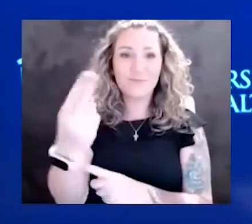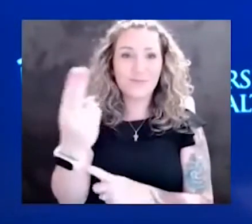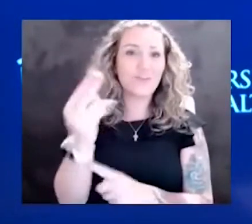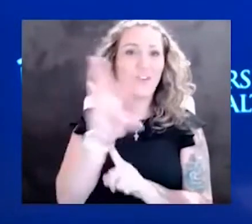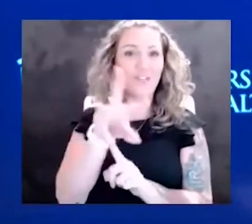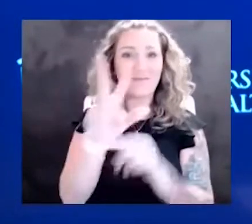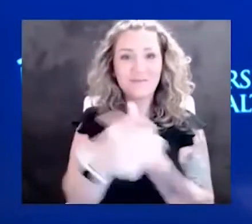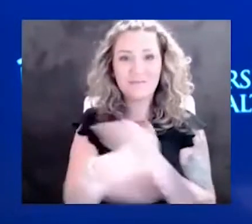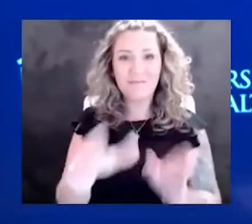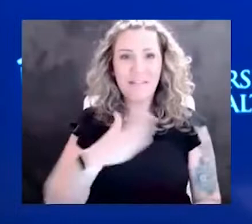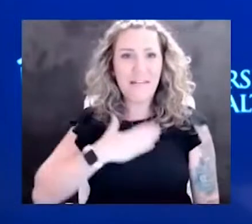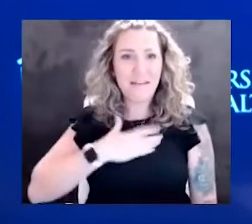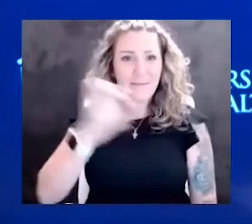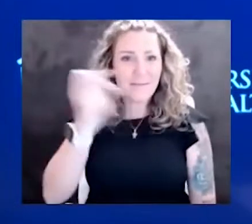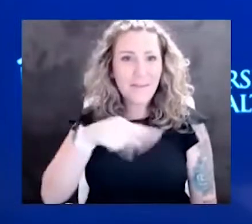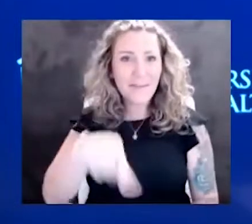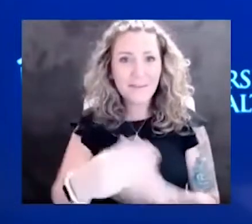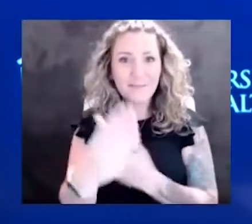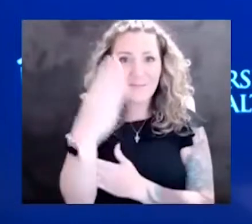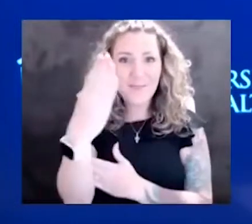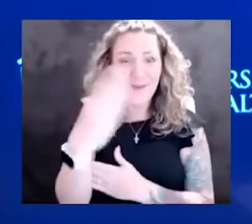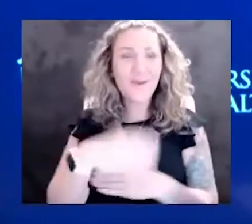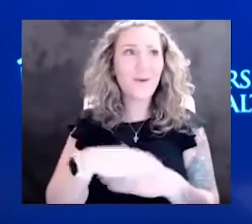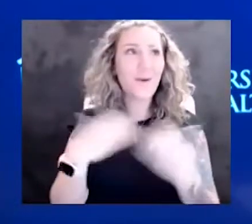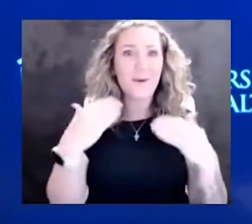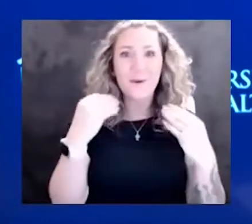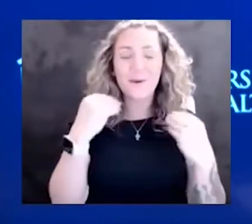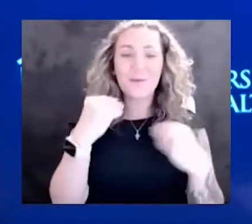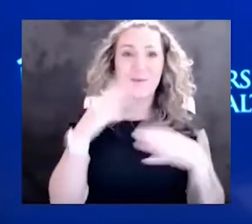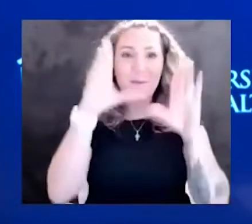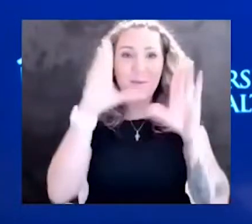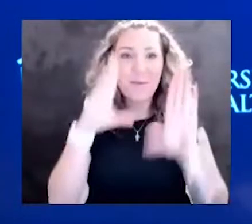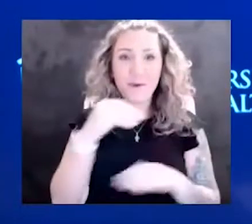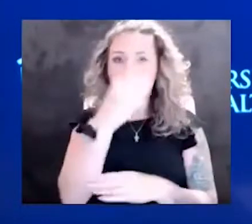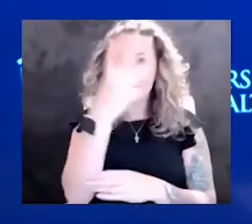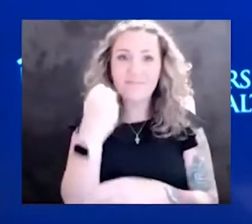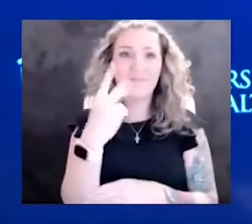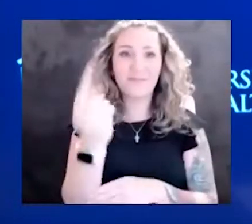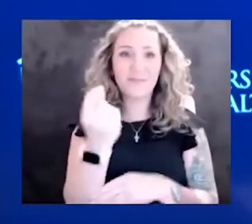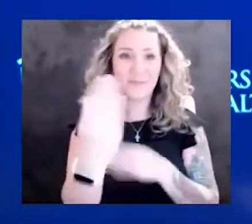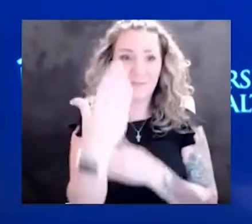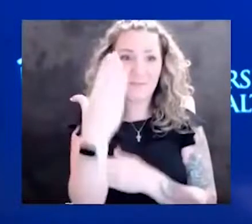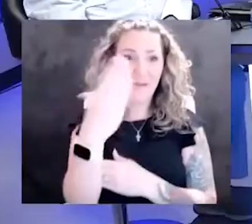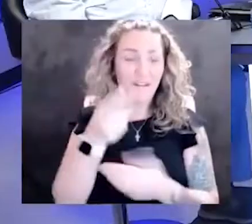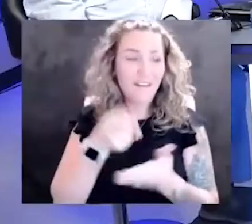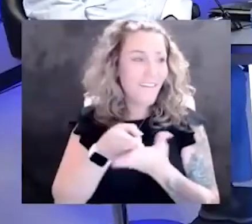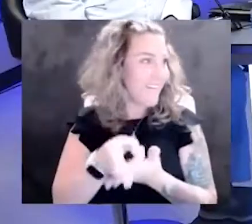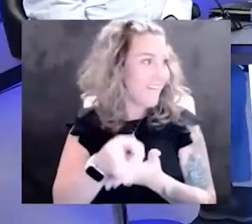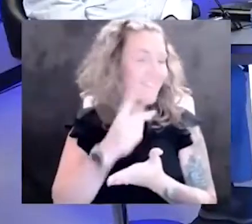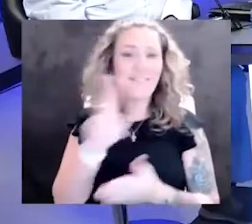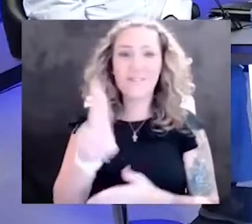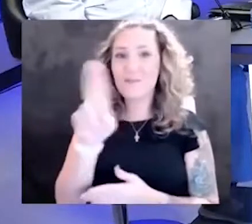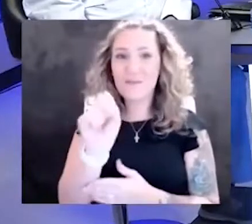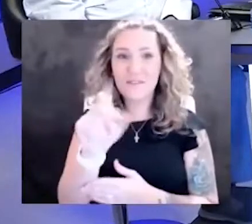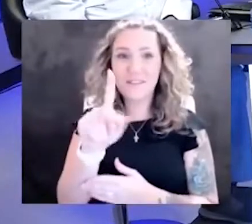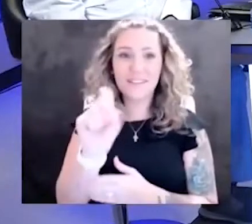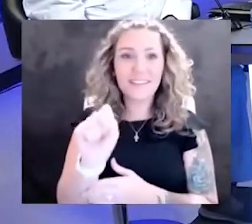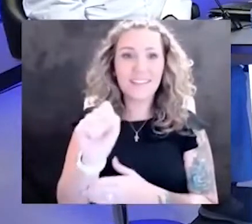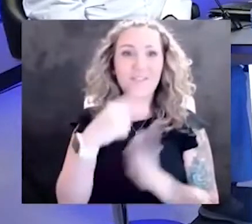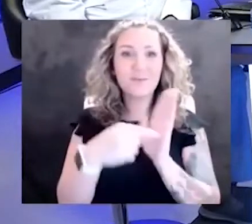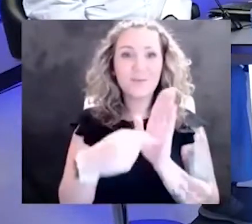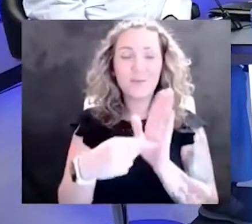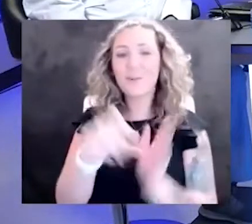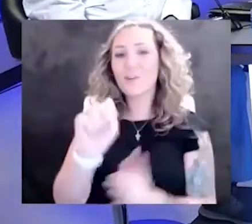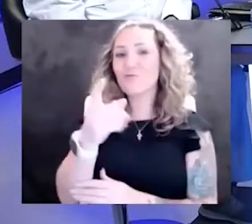to be back with you this morning. It is a wonderful, beautiful Tuesday morning, and we are honored today to have U.S. Kansas Representative Sharice Davids in the